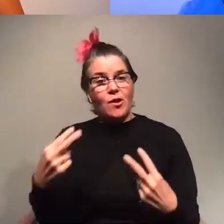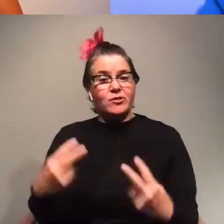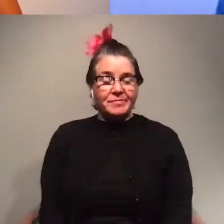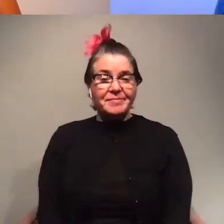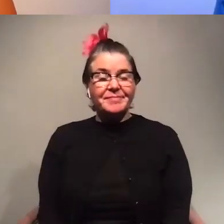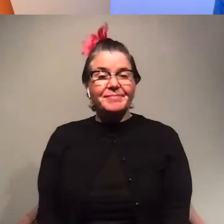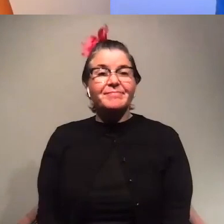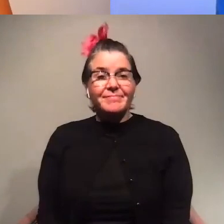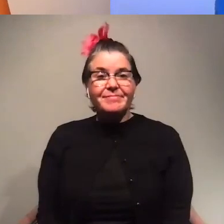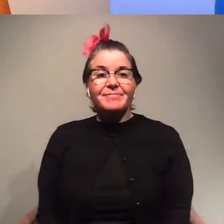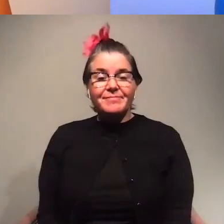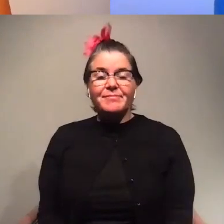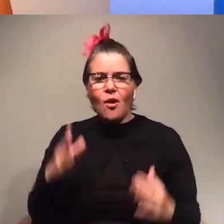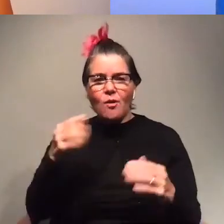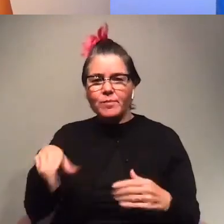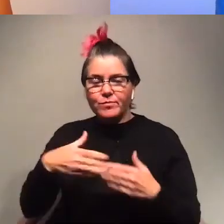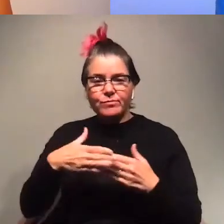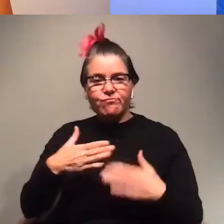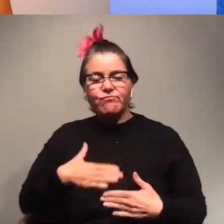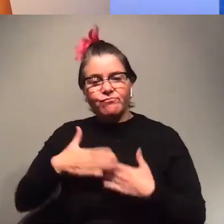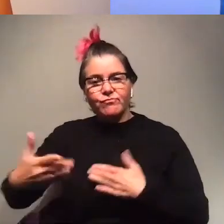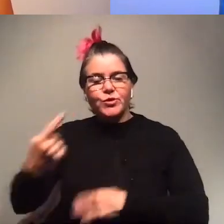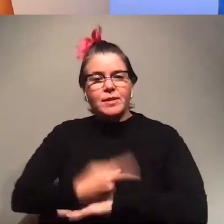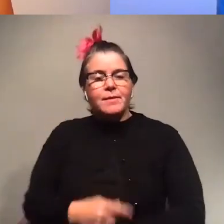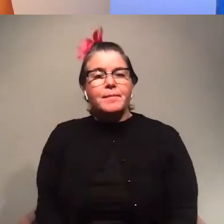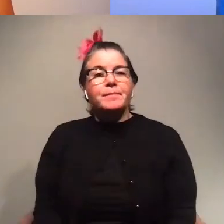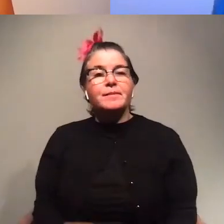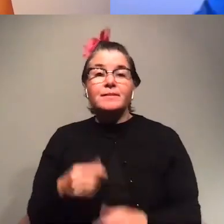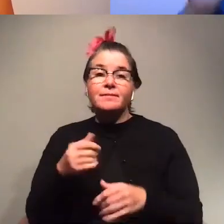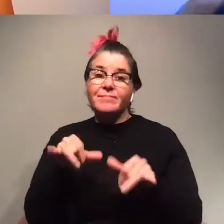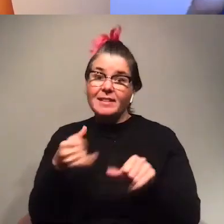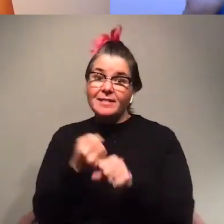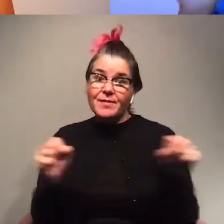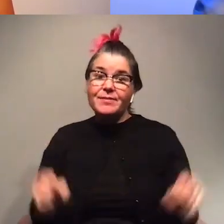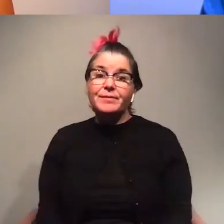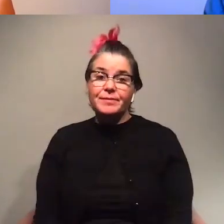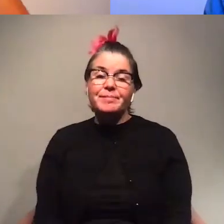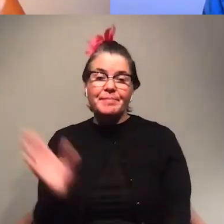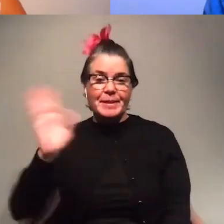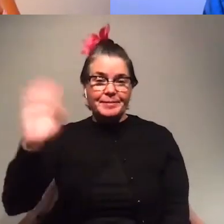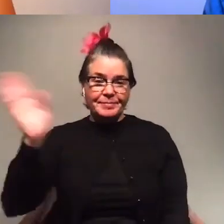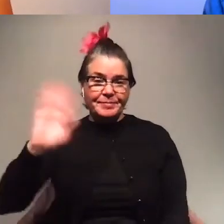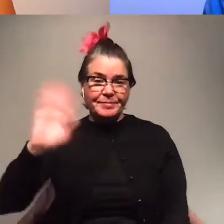Yeah. I hope everyone has a good rest of your day. And stay safe. Yeah. All right. Bye, y'all. Bye.